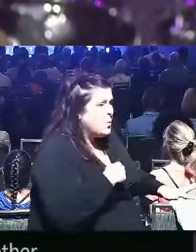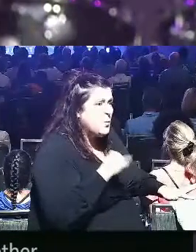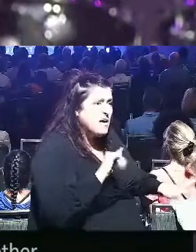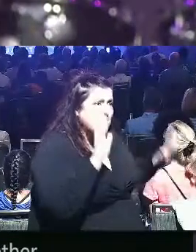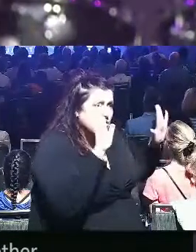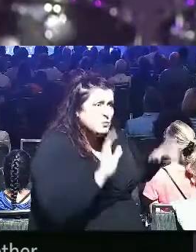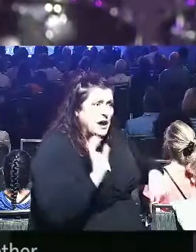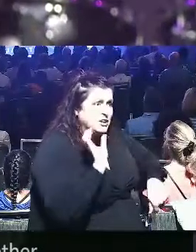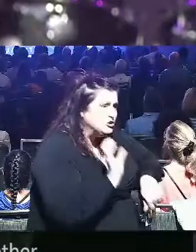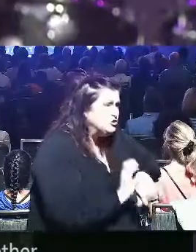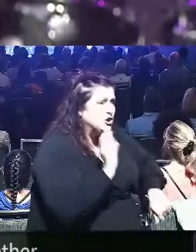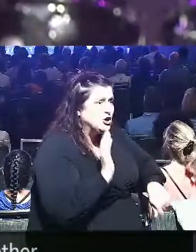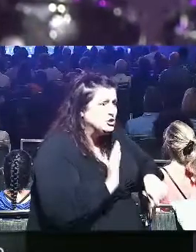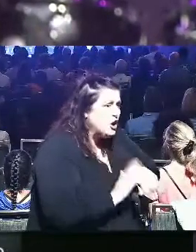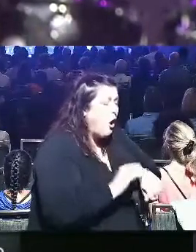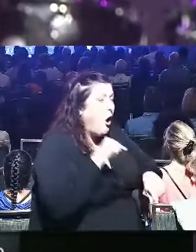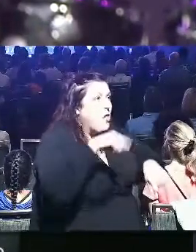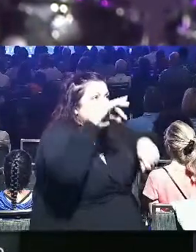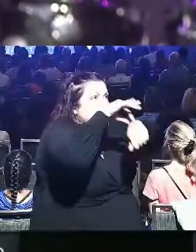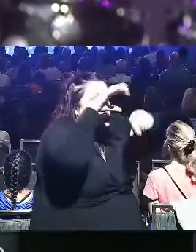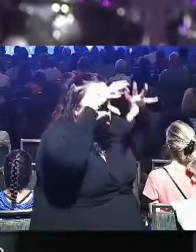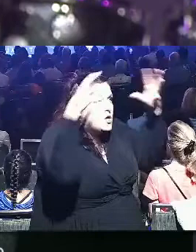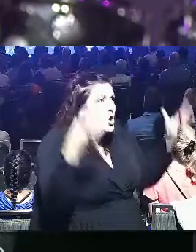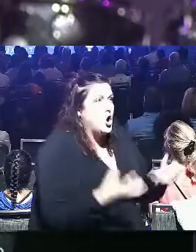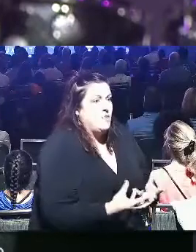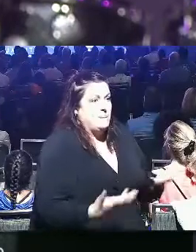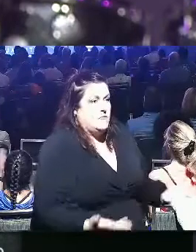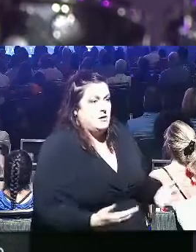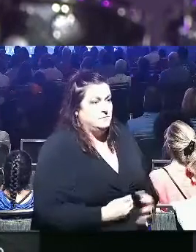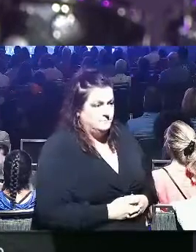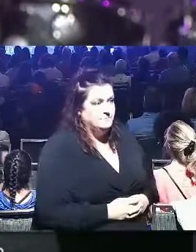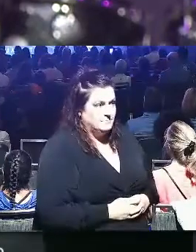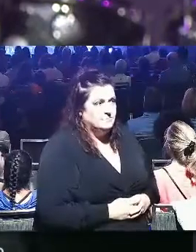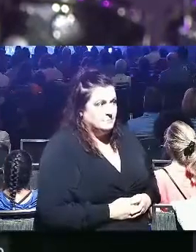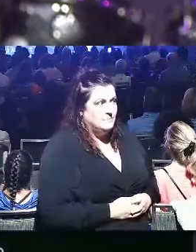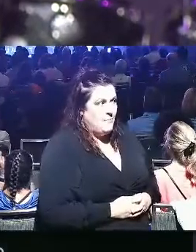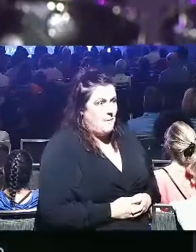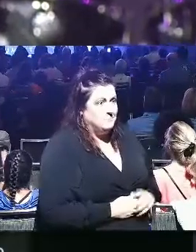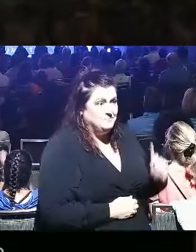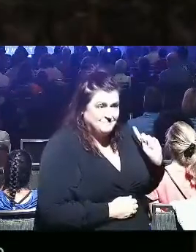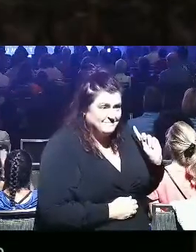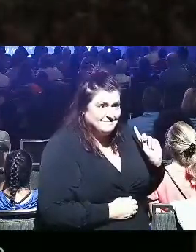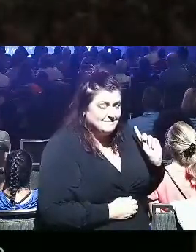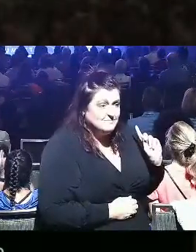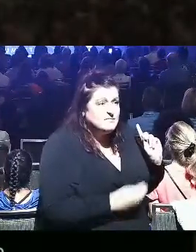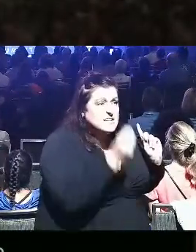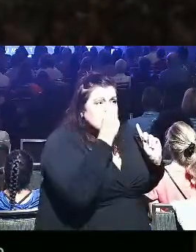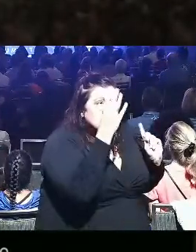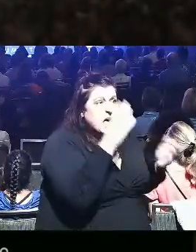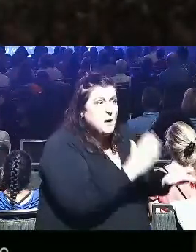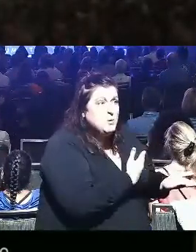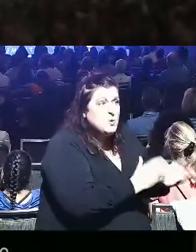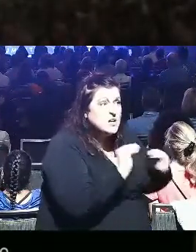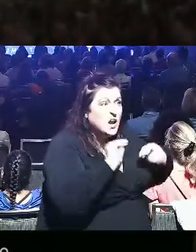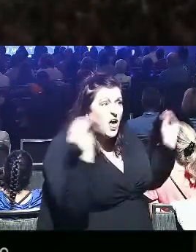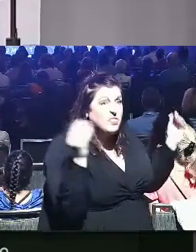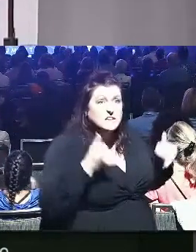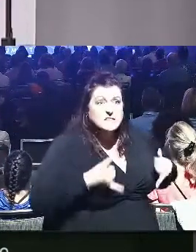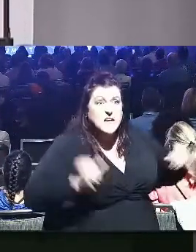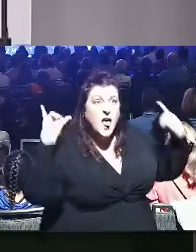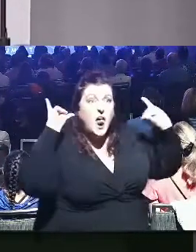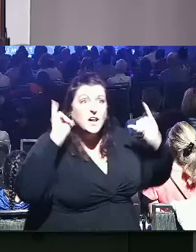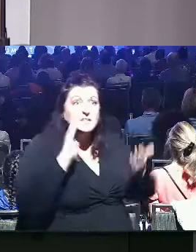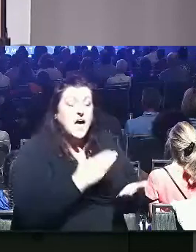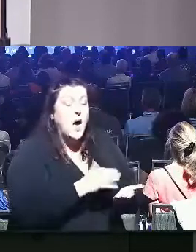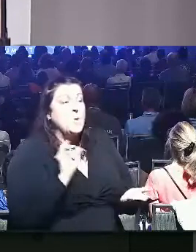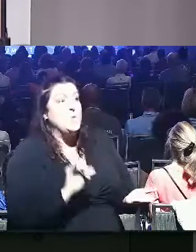greatest church on the face of the earth, amen? I mean, it's so wonderful. You